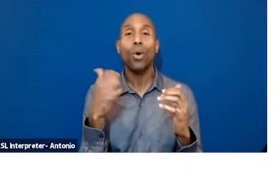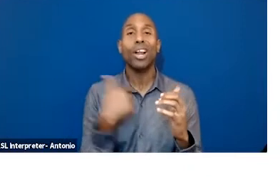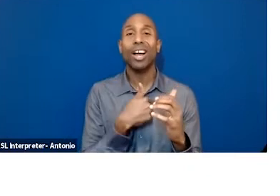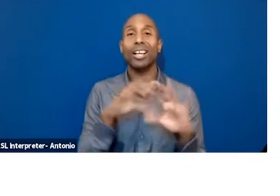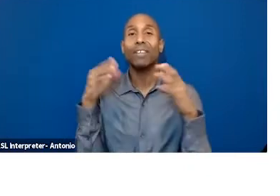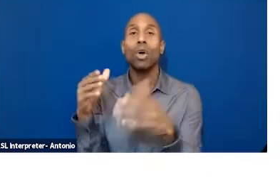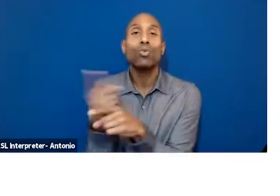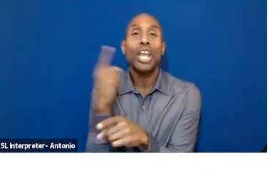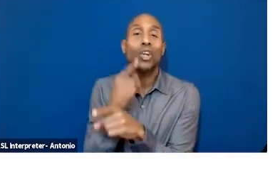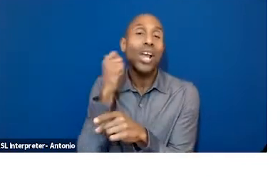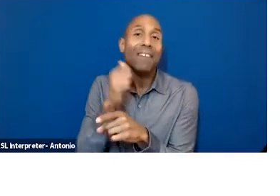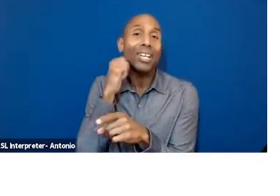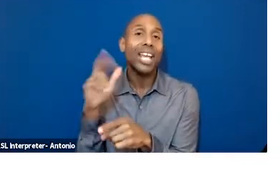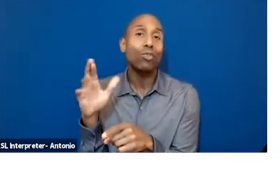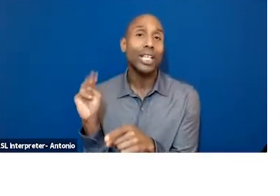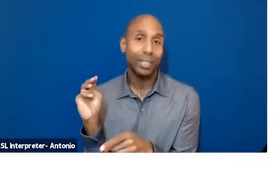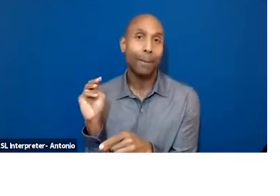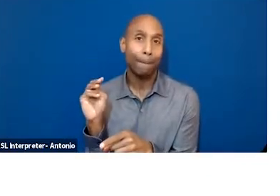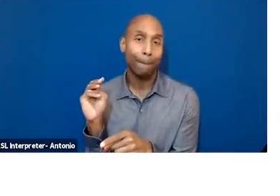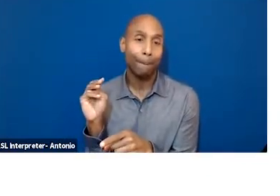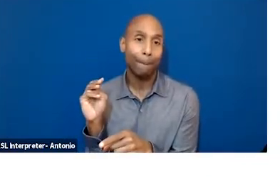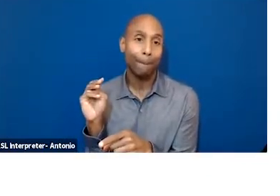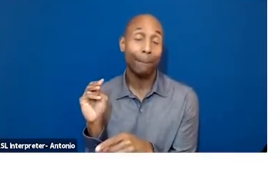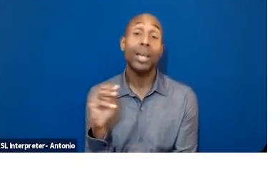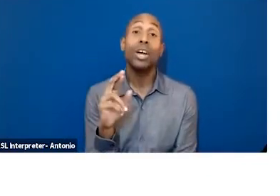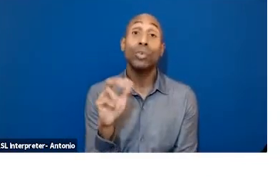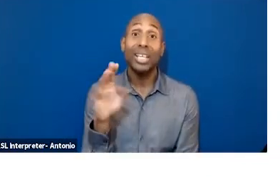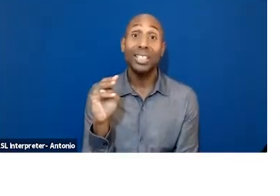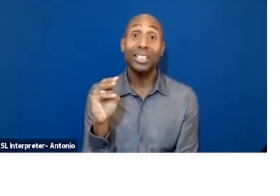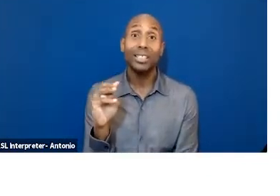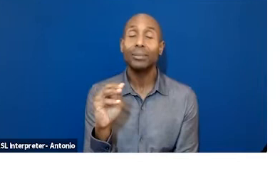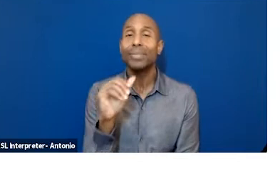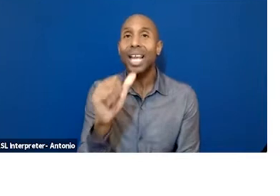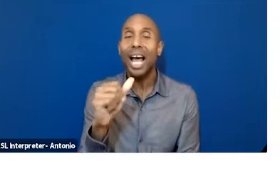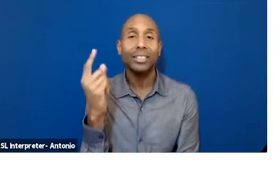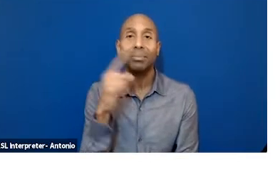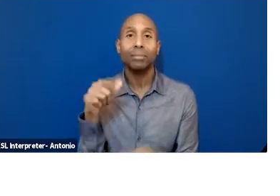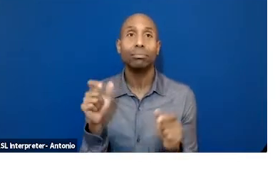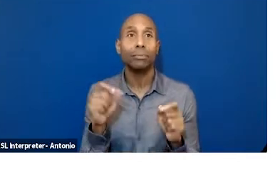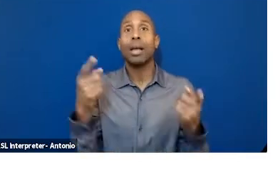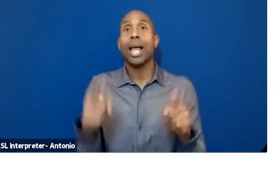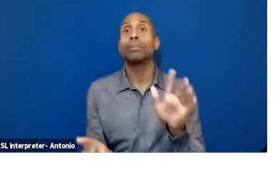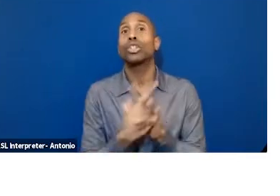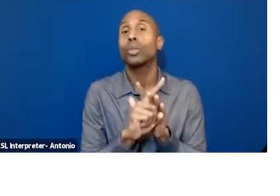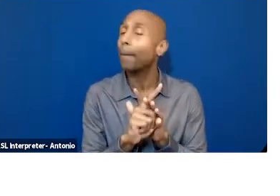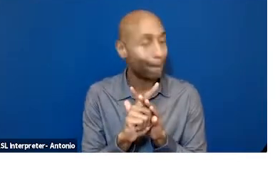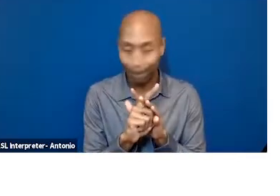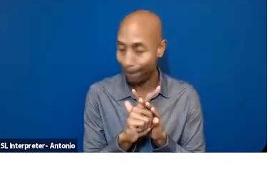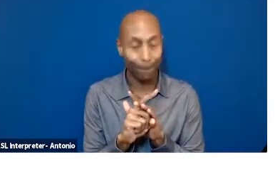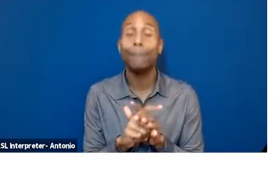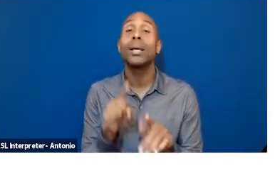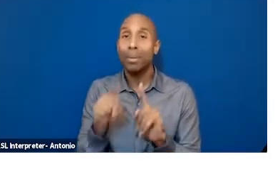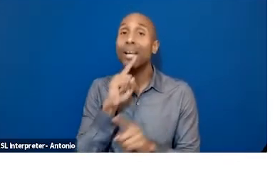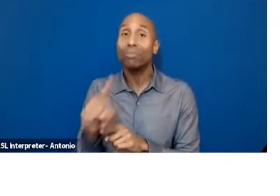glitch in fashion, but is in fact the very operating system on which global fashion runs.